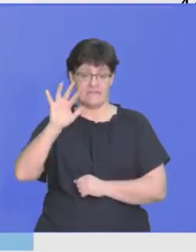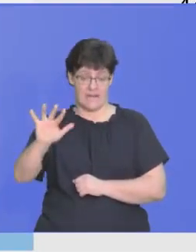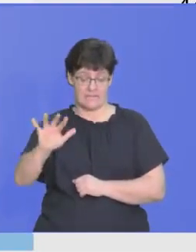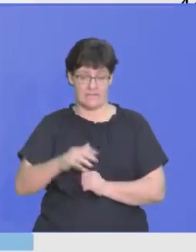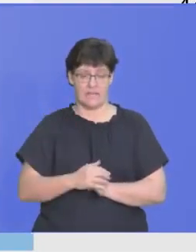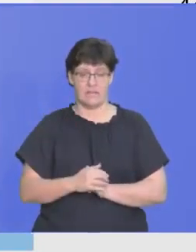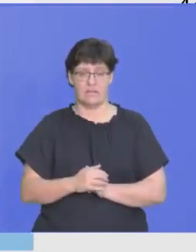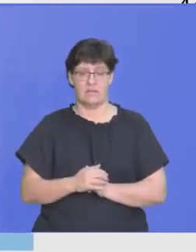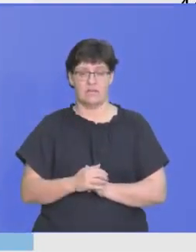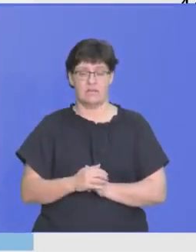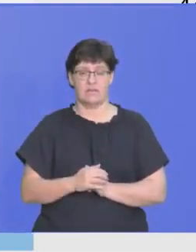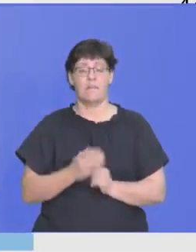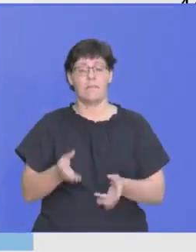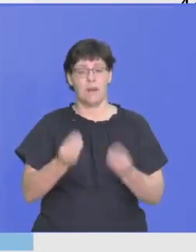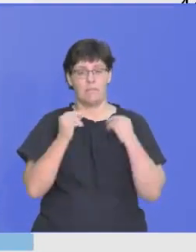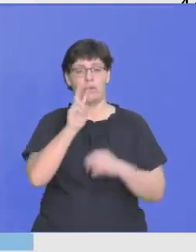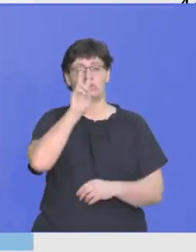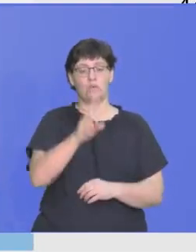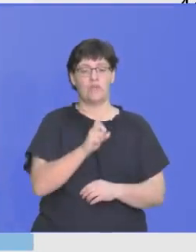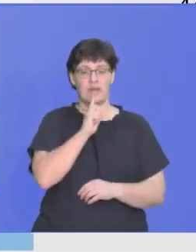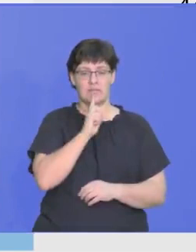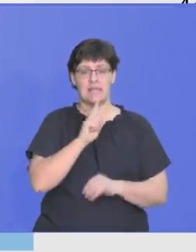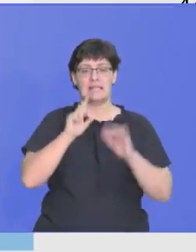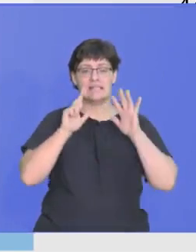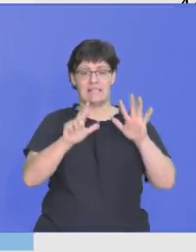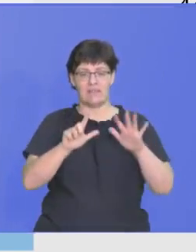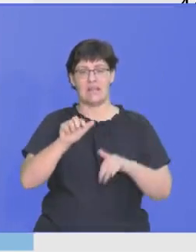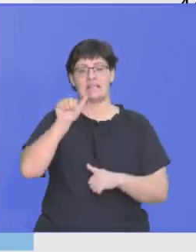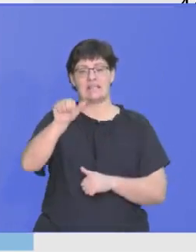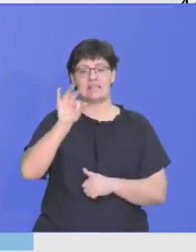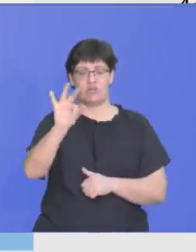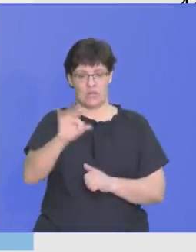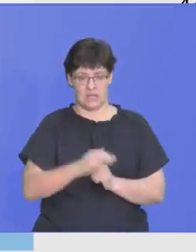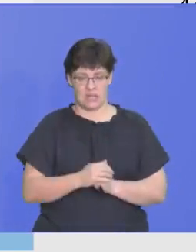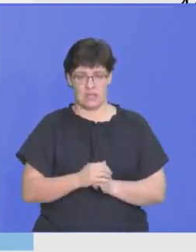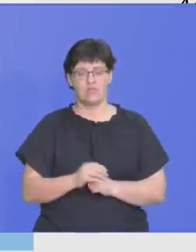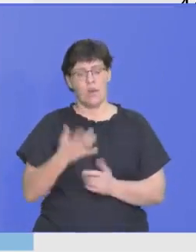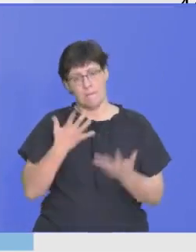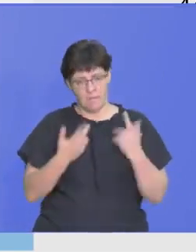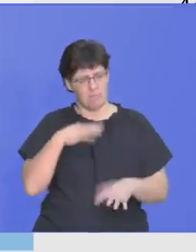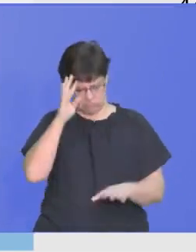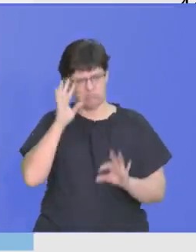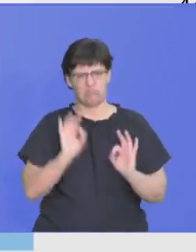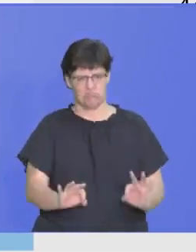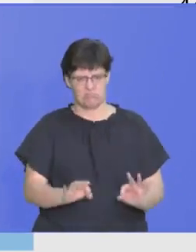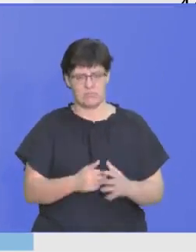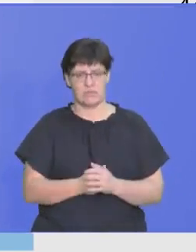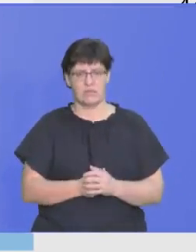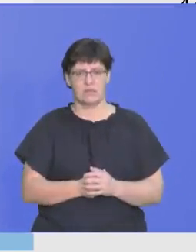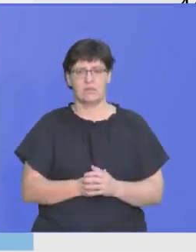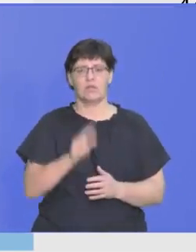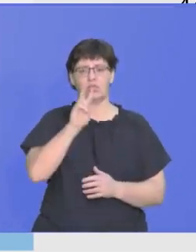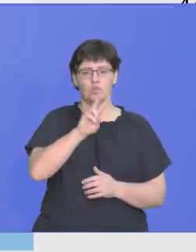2,763, which makes me think that I'm probably correct. 2,763, and now we're going to round that to 2